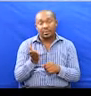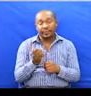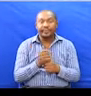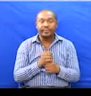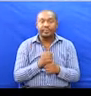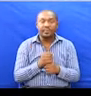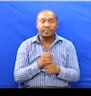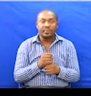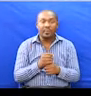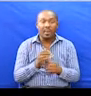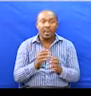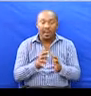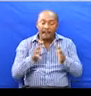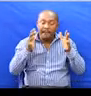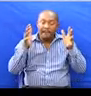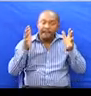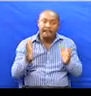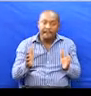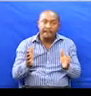major components